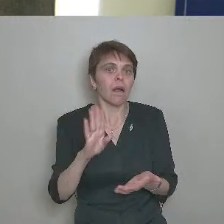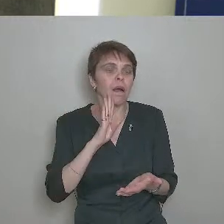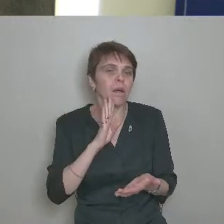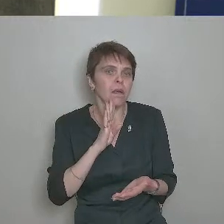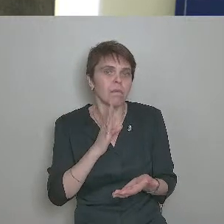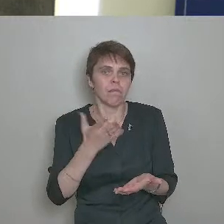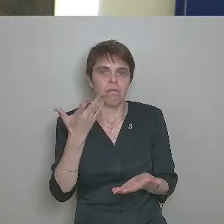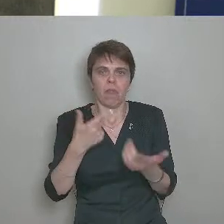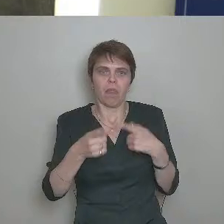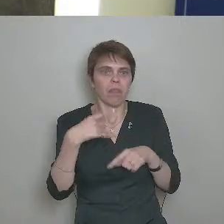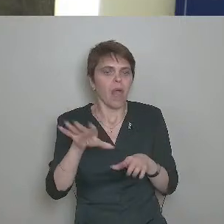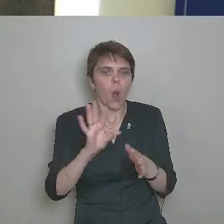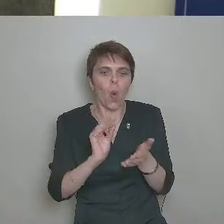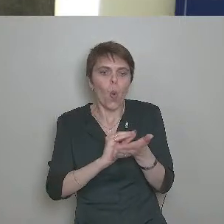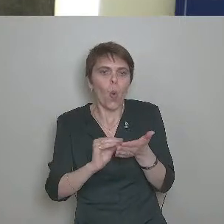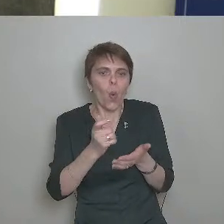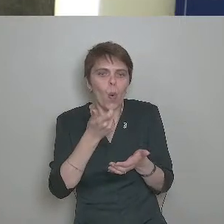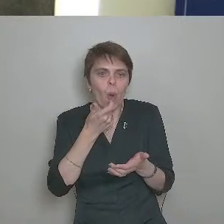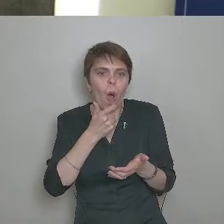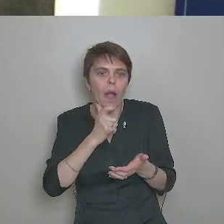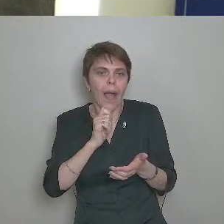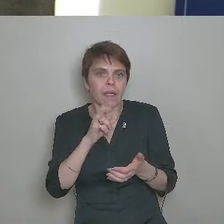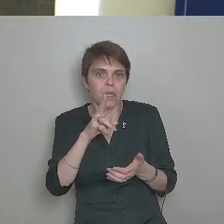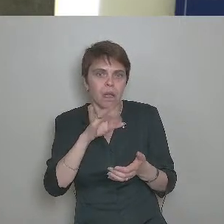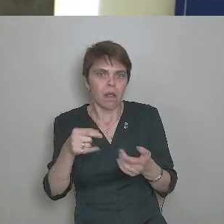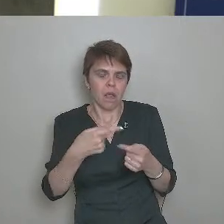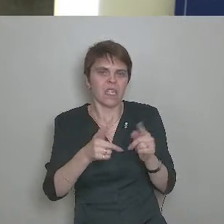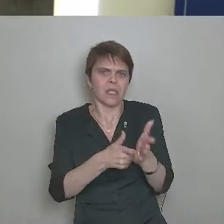a female candidate that submits documents that are not